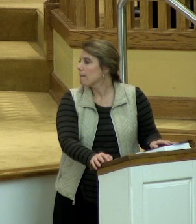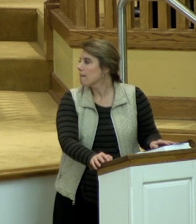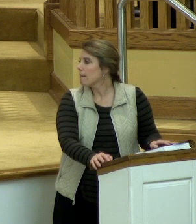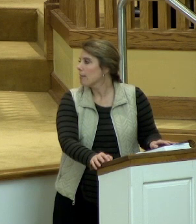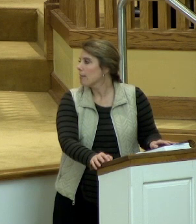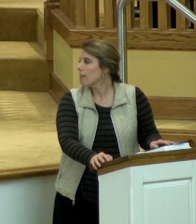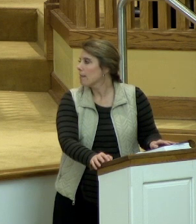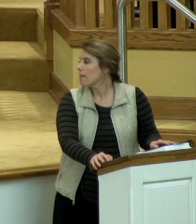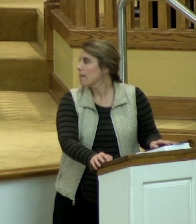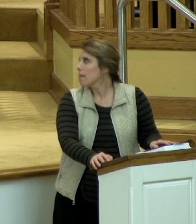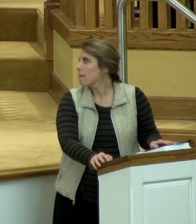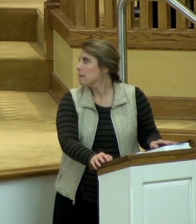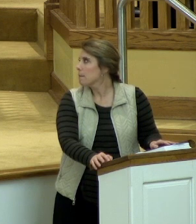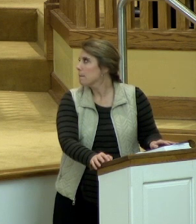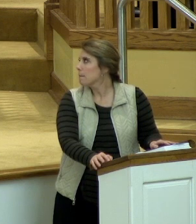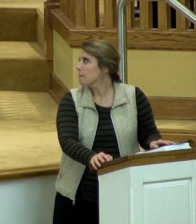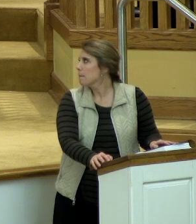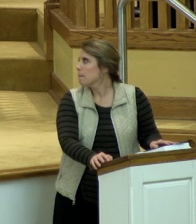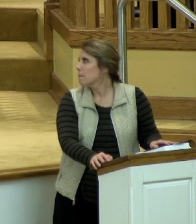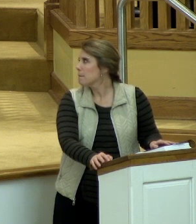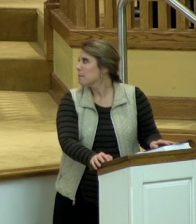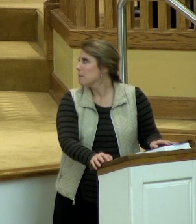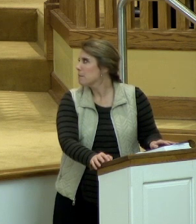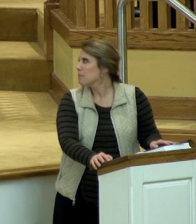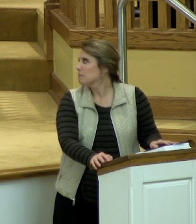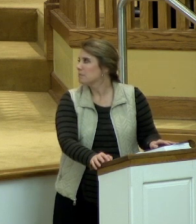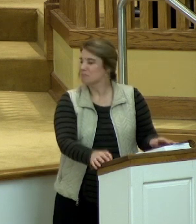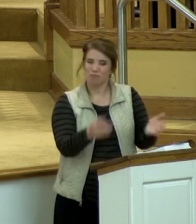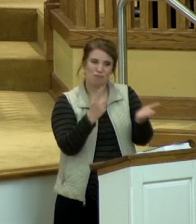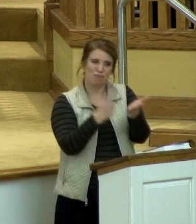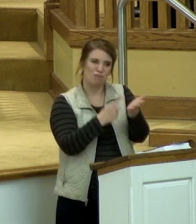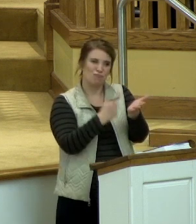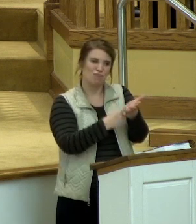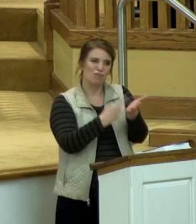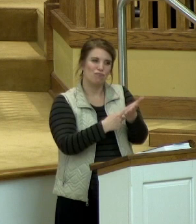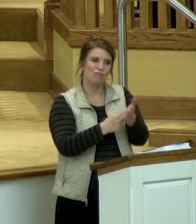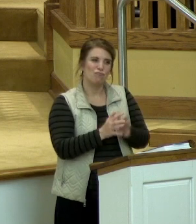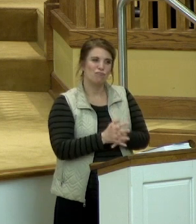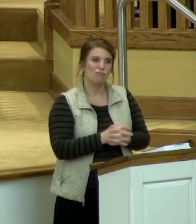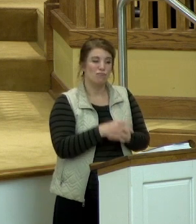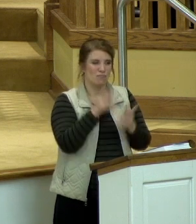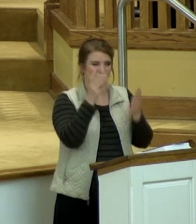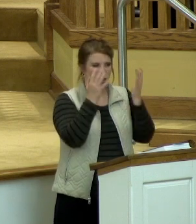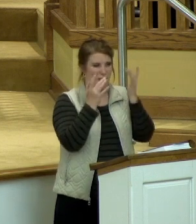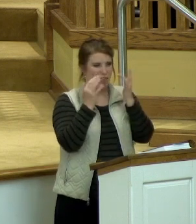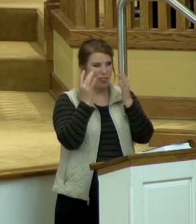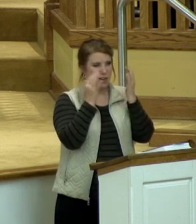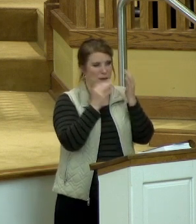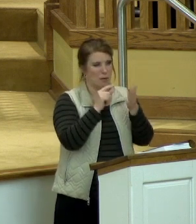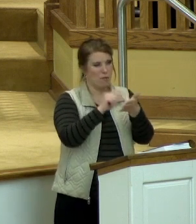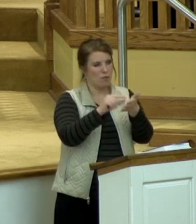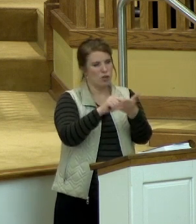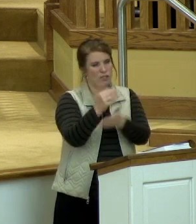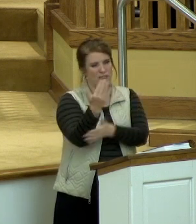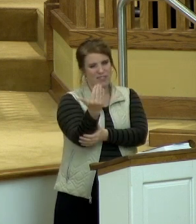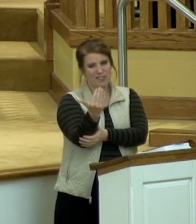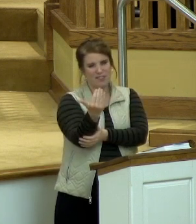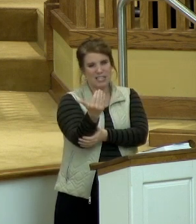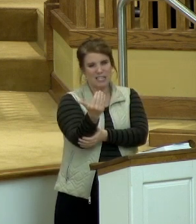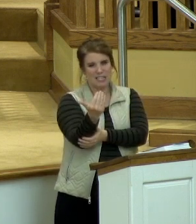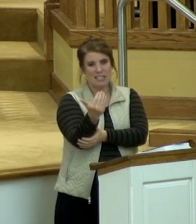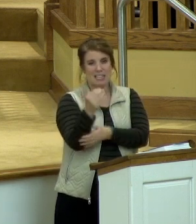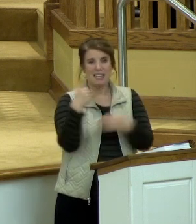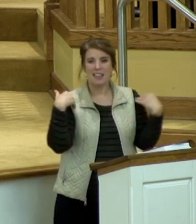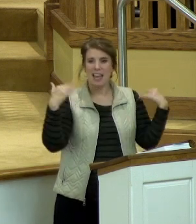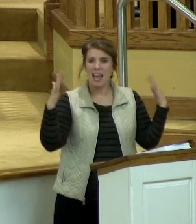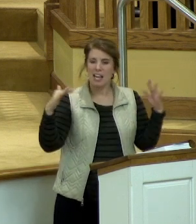Well, this is kind of shooting from the hip with just discussion. You think about that. You look at verse 15. The